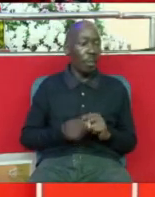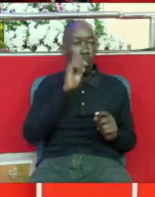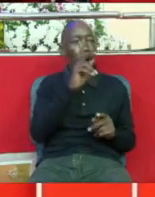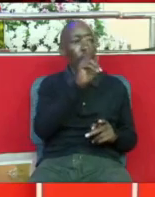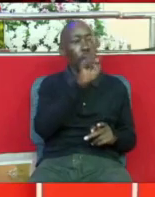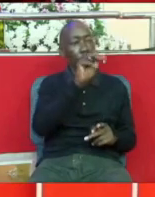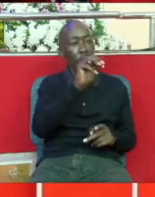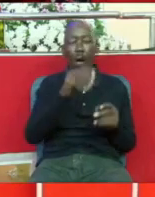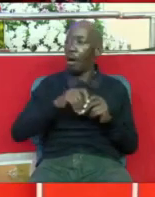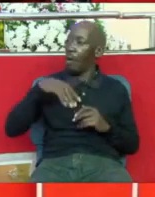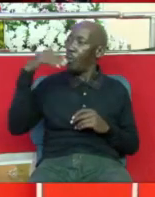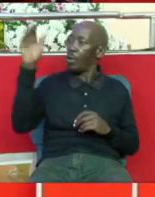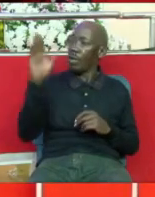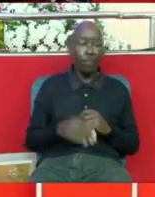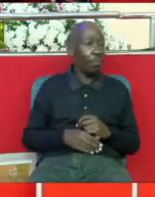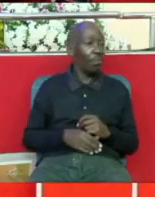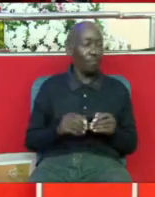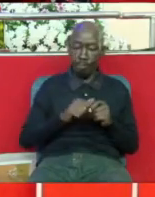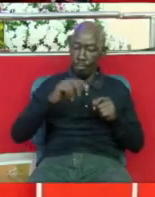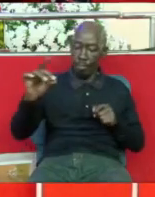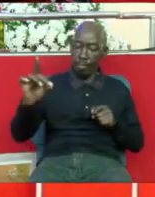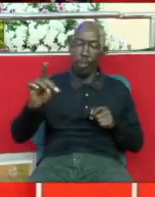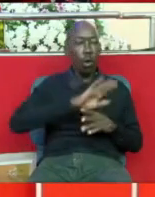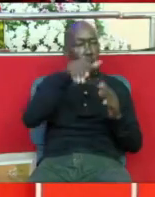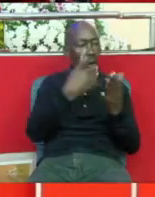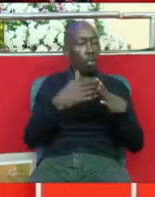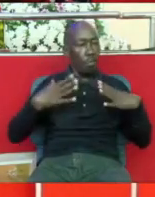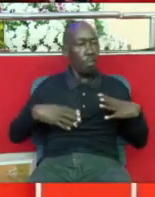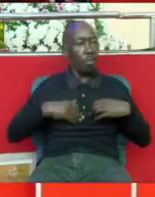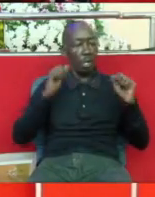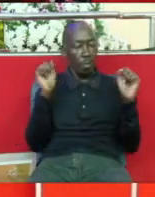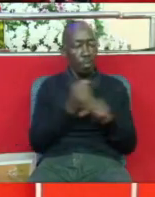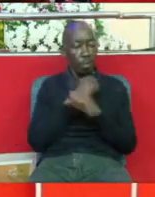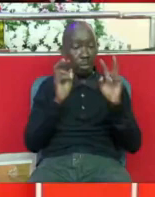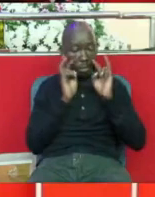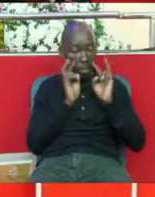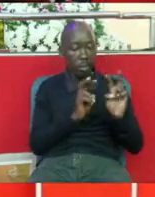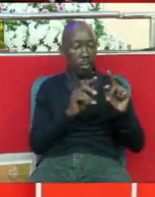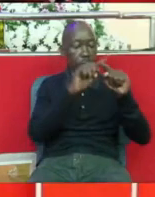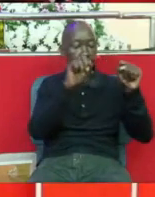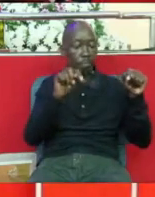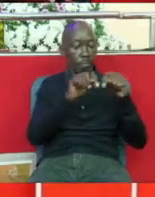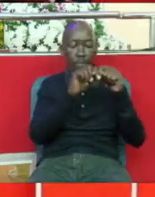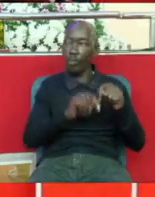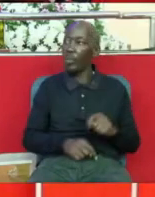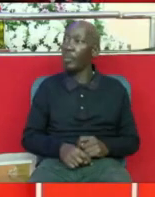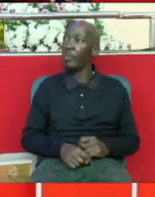away. Na hivyo basi wakaambiwa wakae mwendo wa kilomita moja. So that all of them cannot lose sight of it. Ili wote waweze